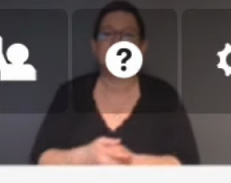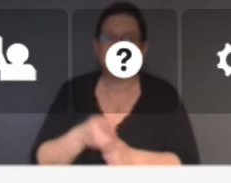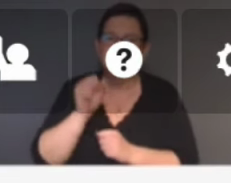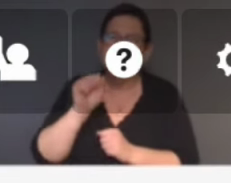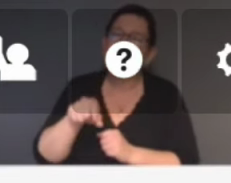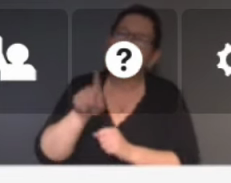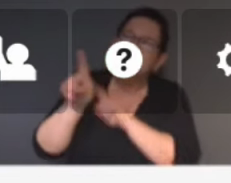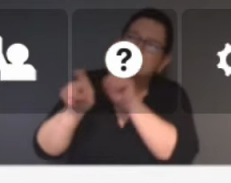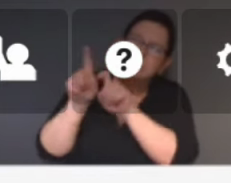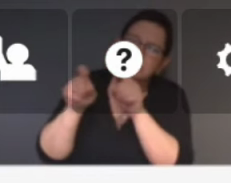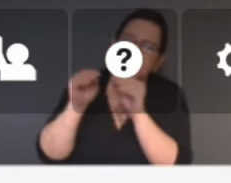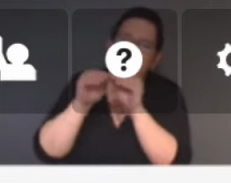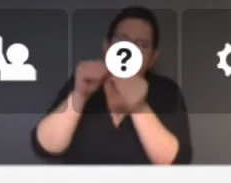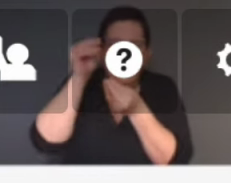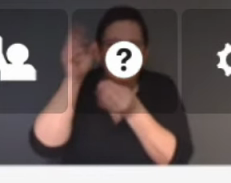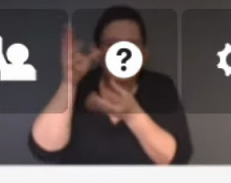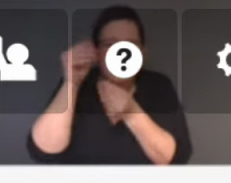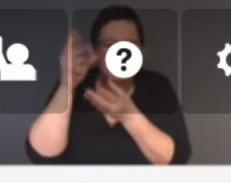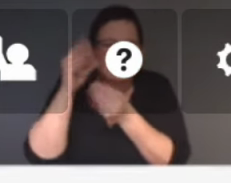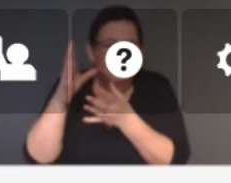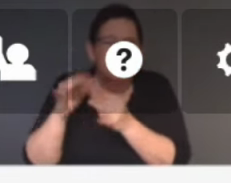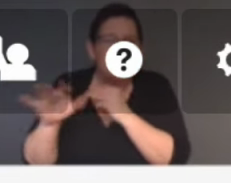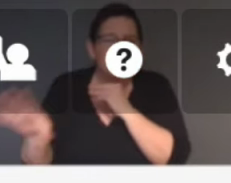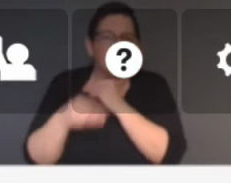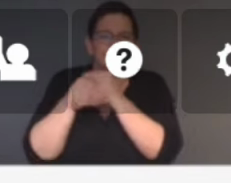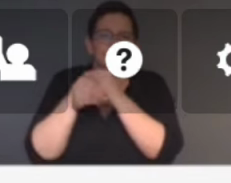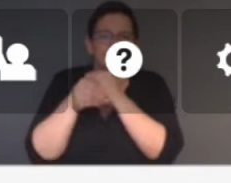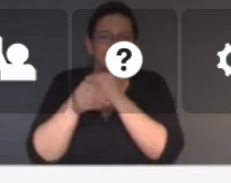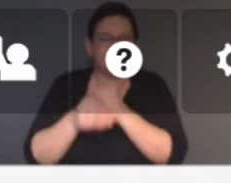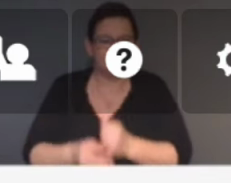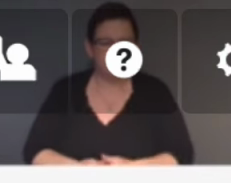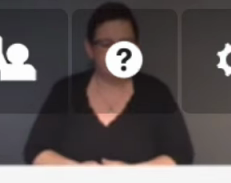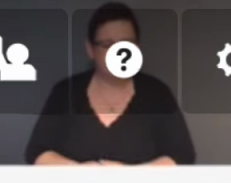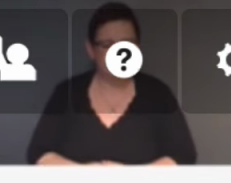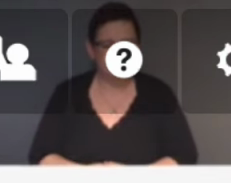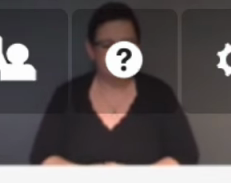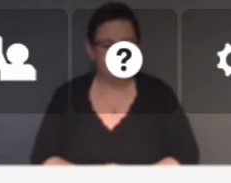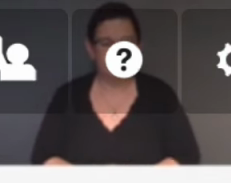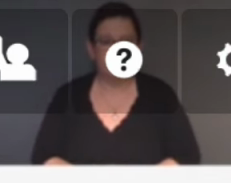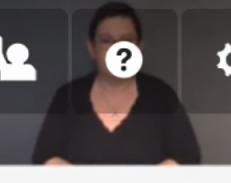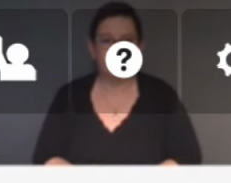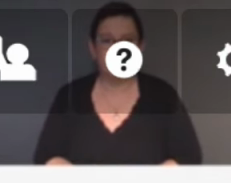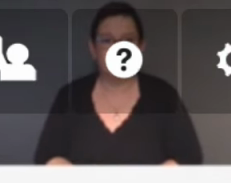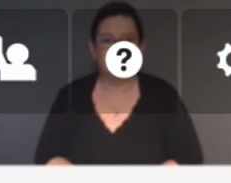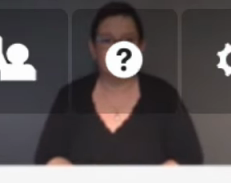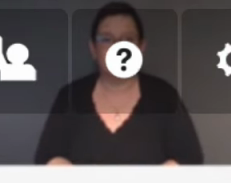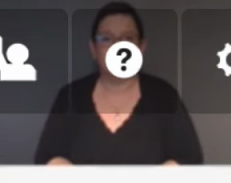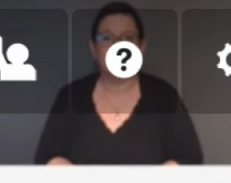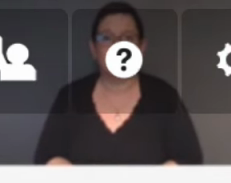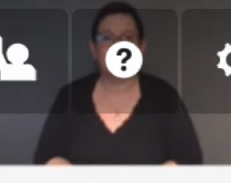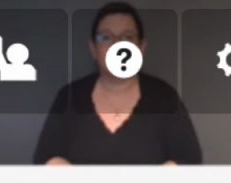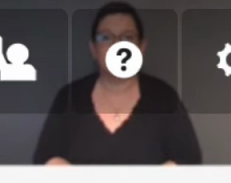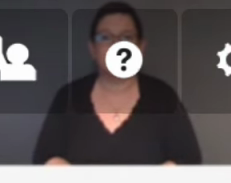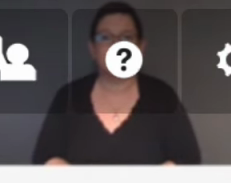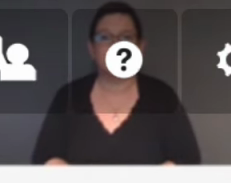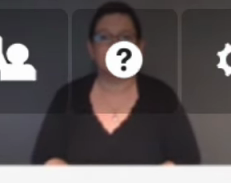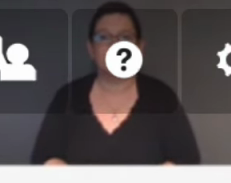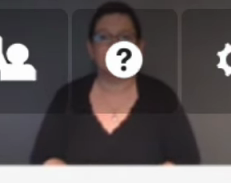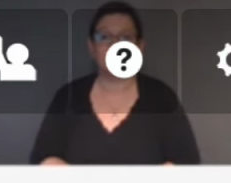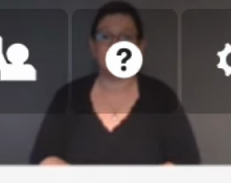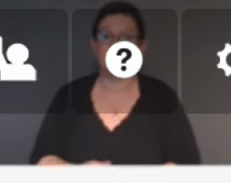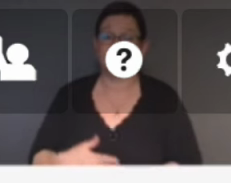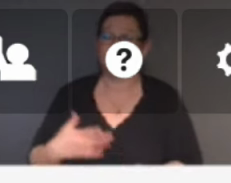For the first benefit period, your child must be born on or after December 2,